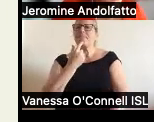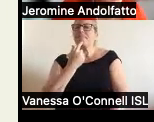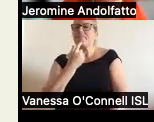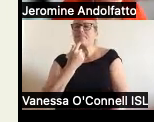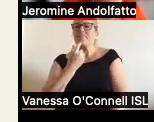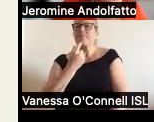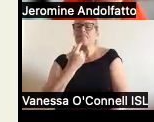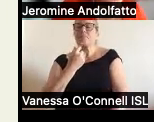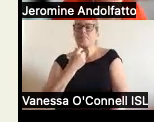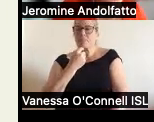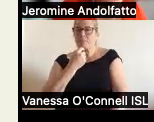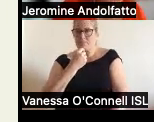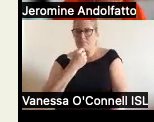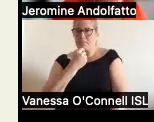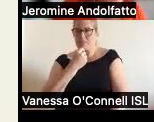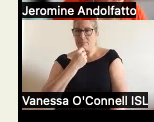Yes, so,